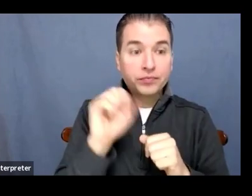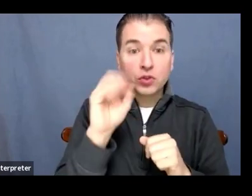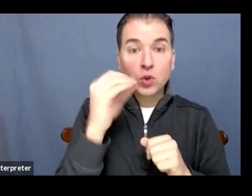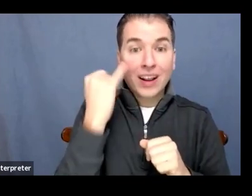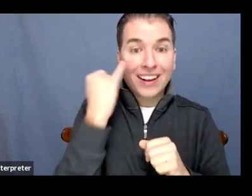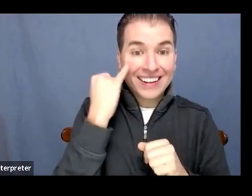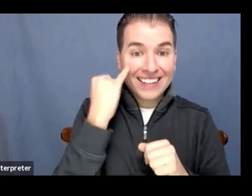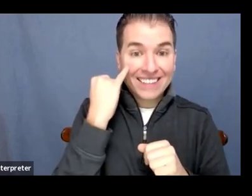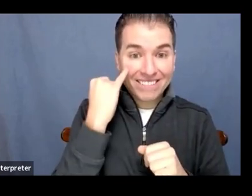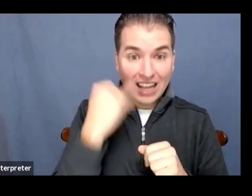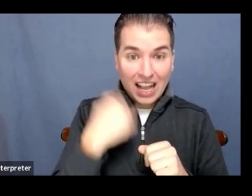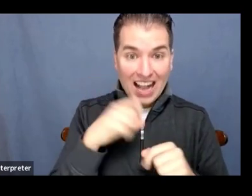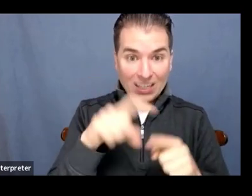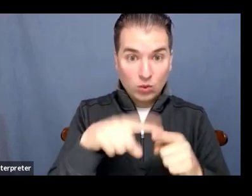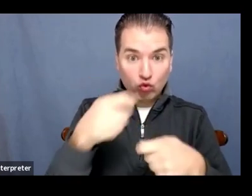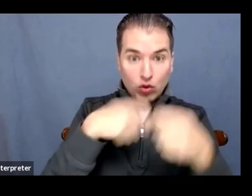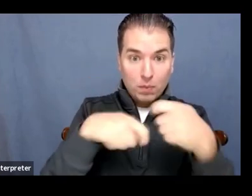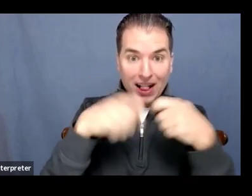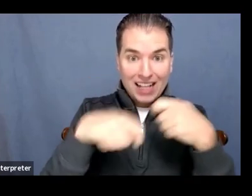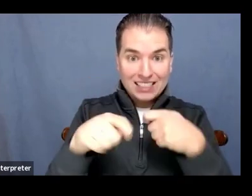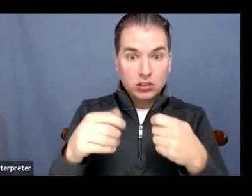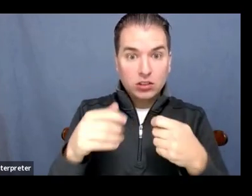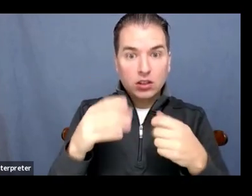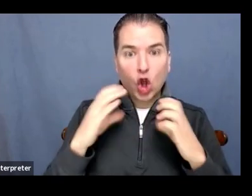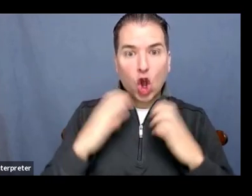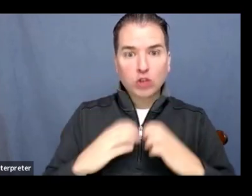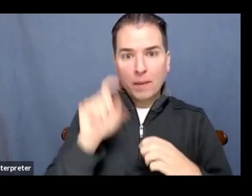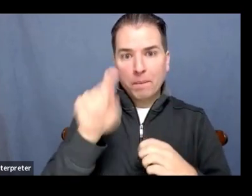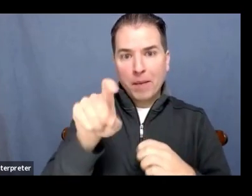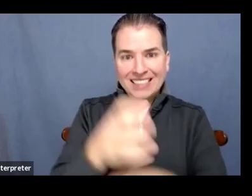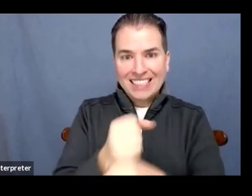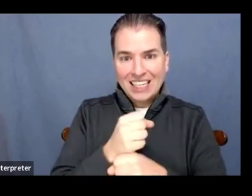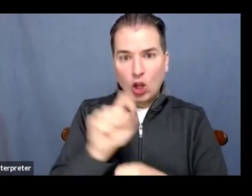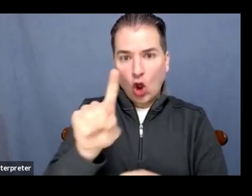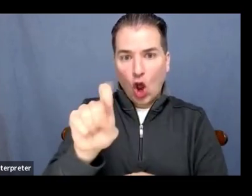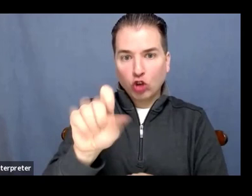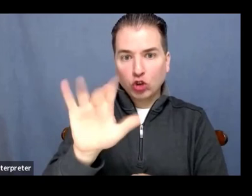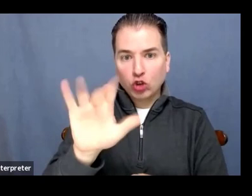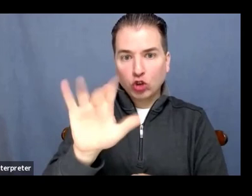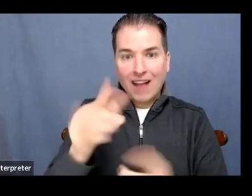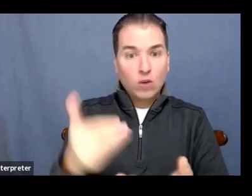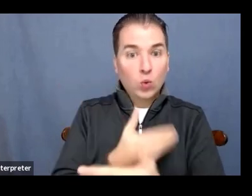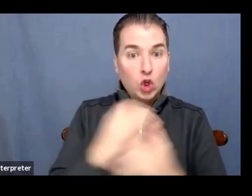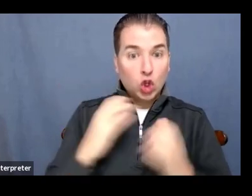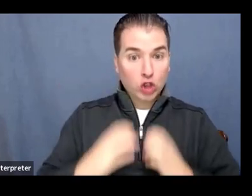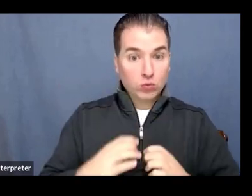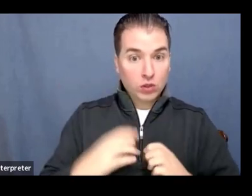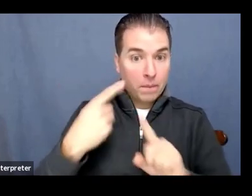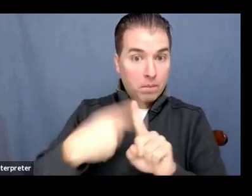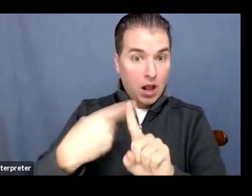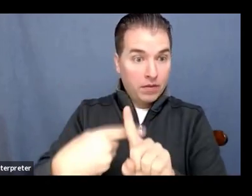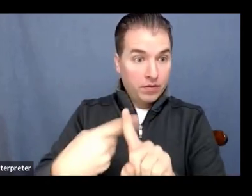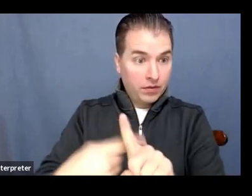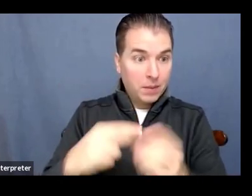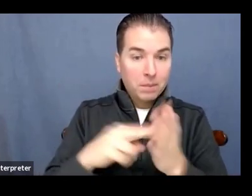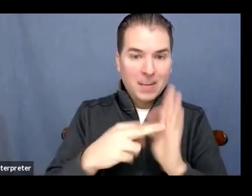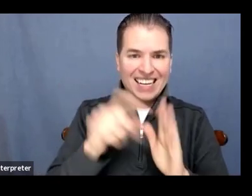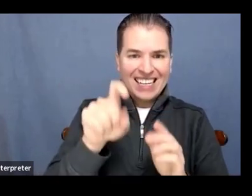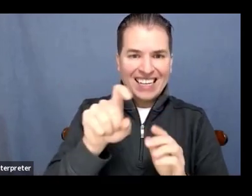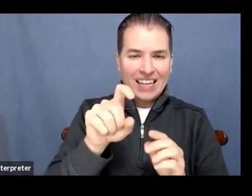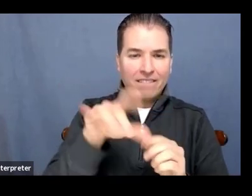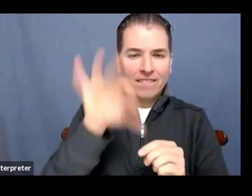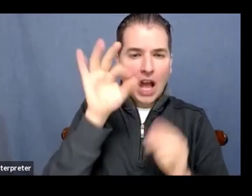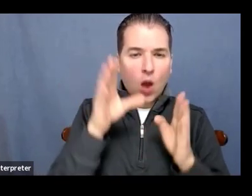125 every month. So the first type we're going to talk about is what we call pull marketing,